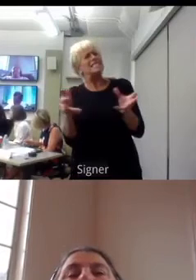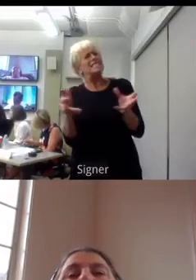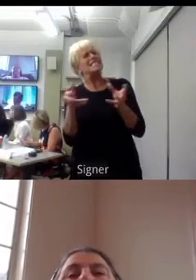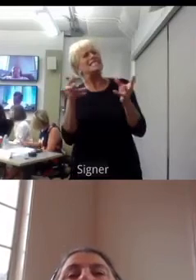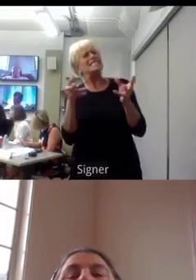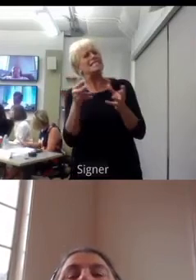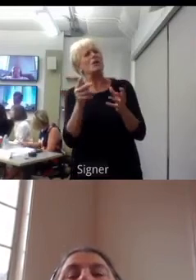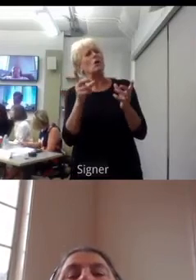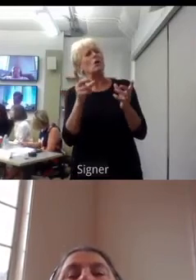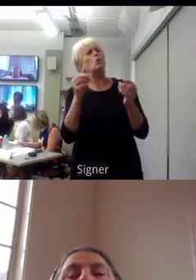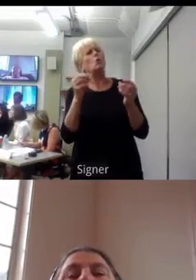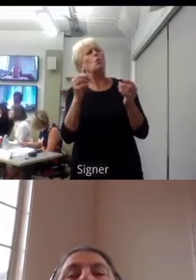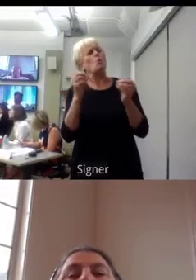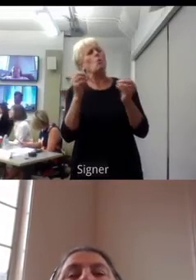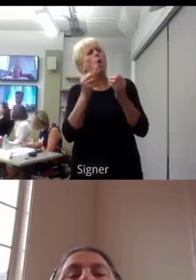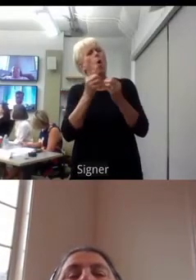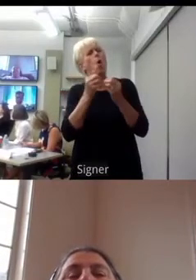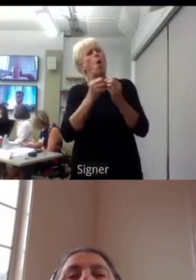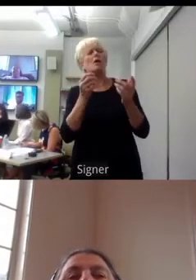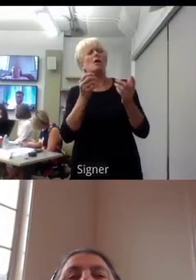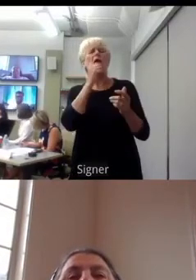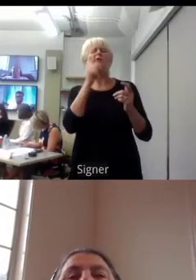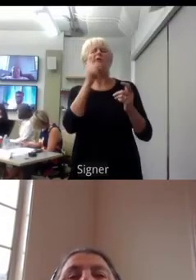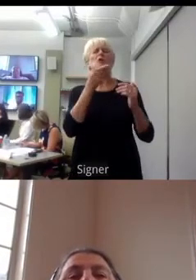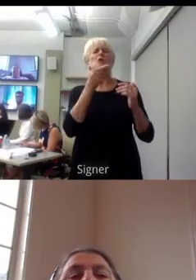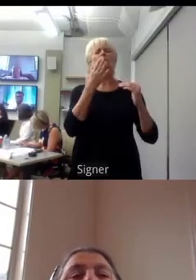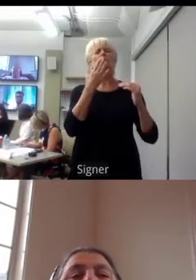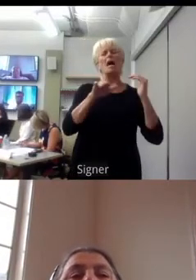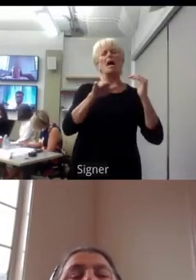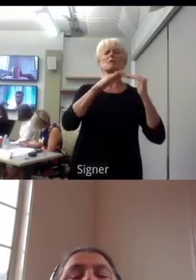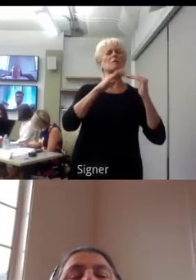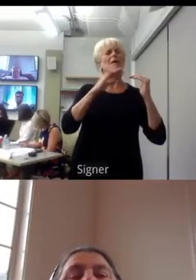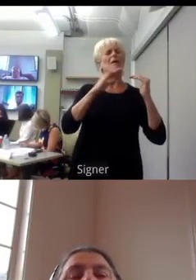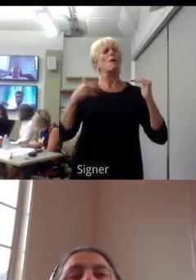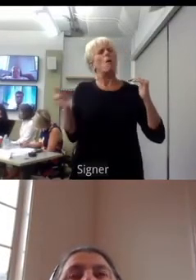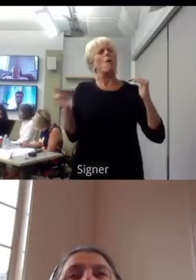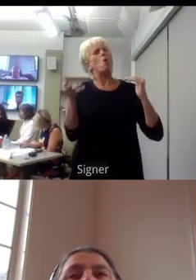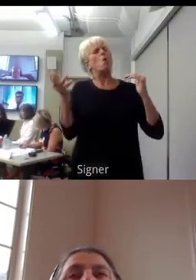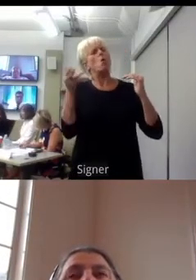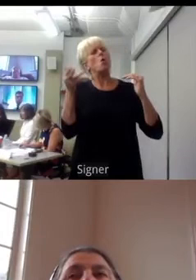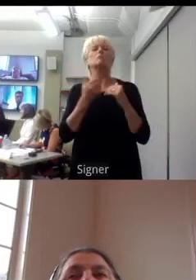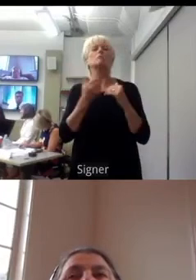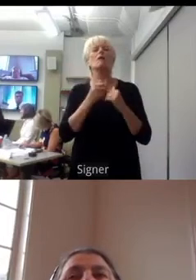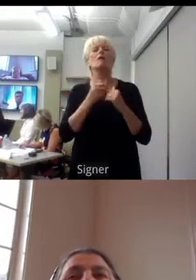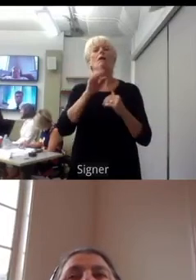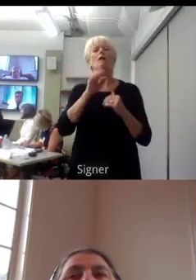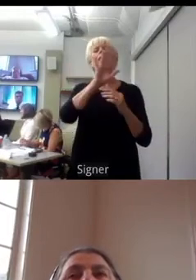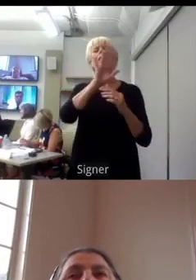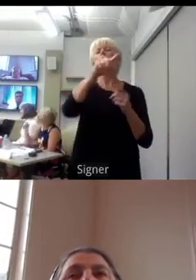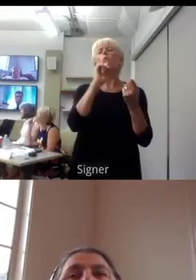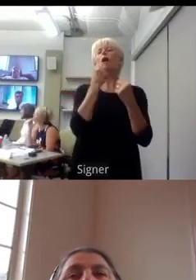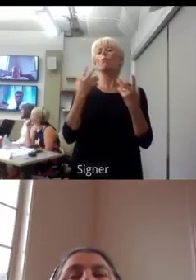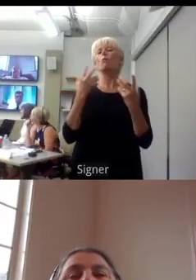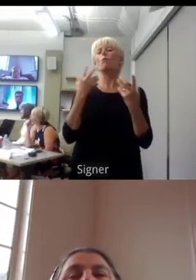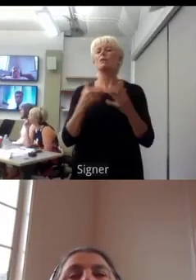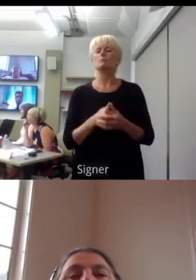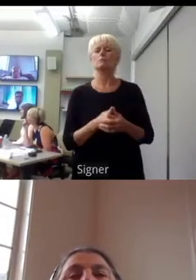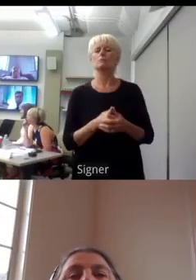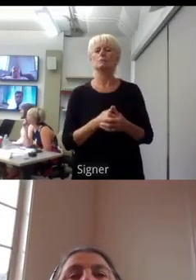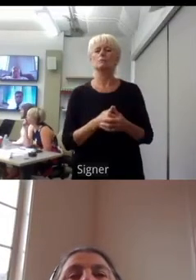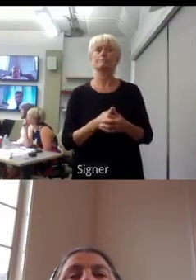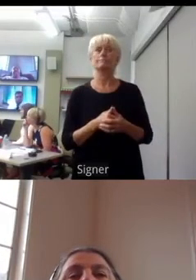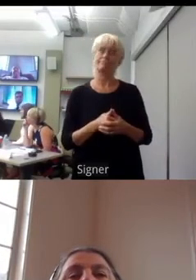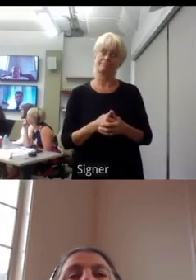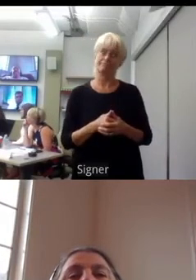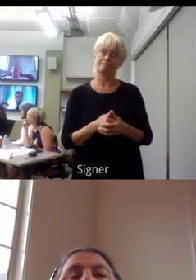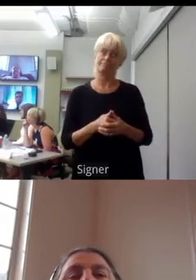AODA standard, what kind of reaction can you get? Well, because they haven't been trained to think